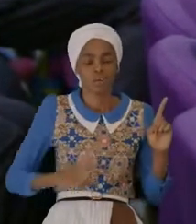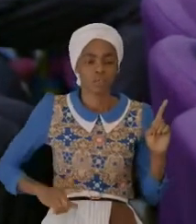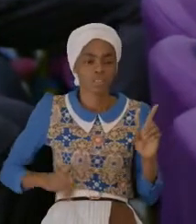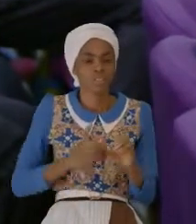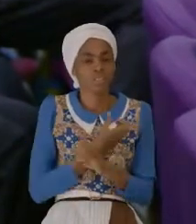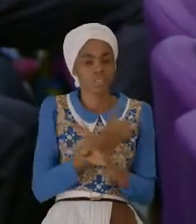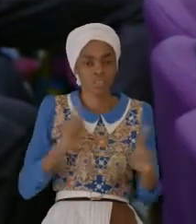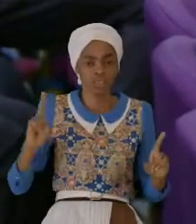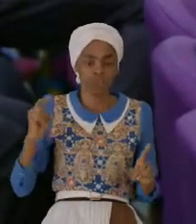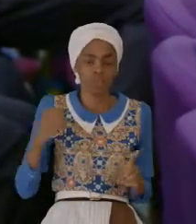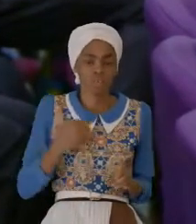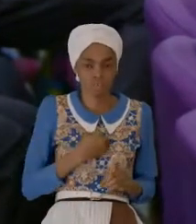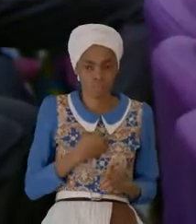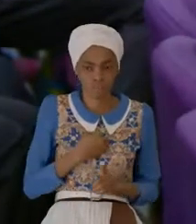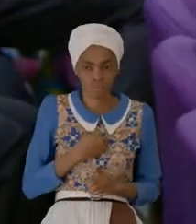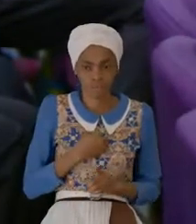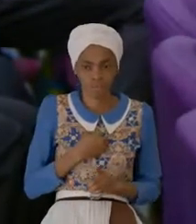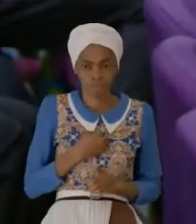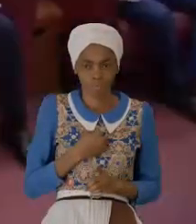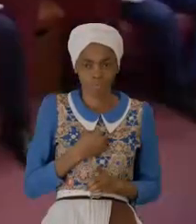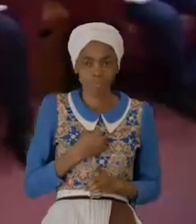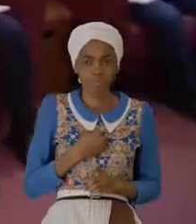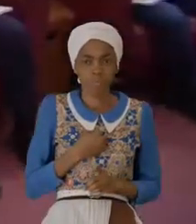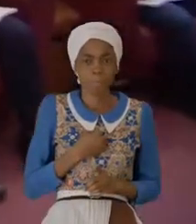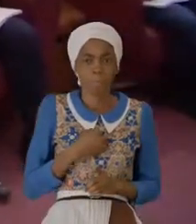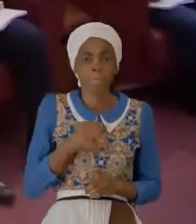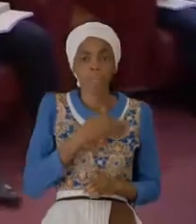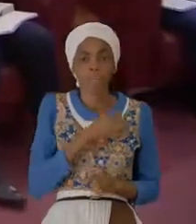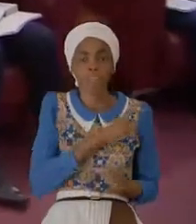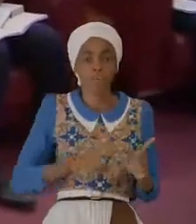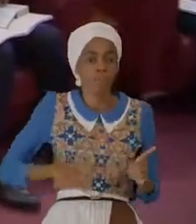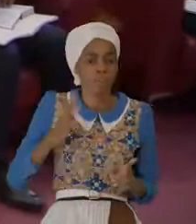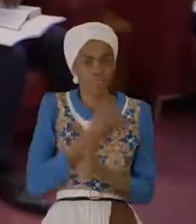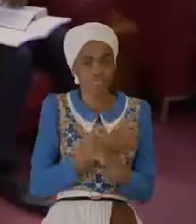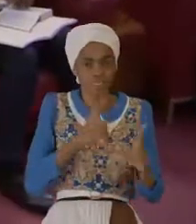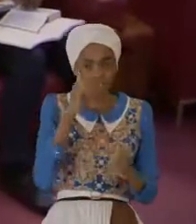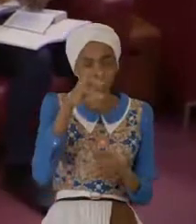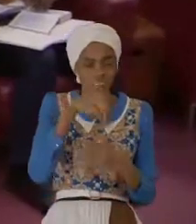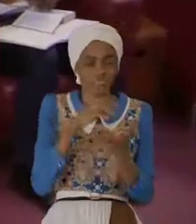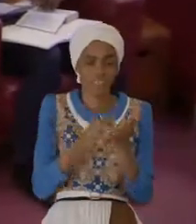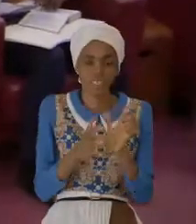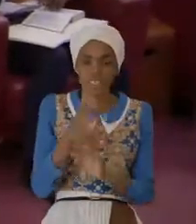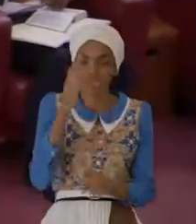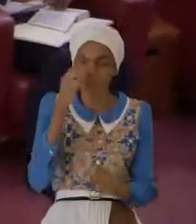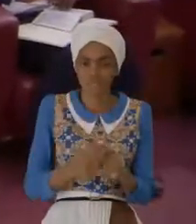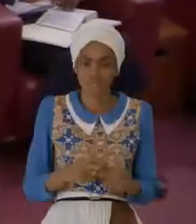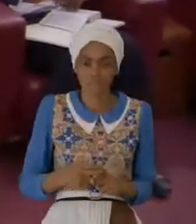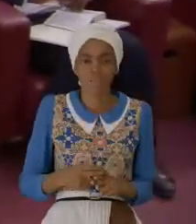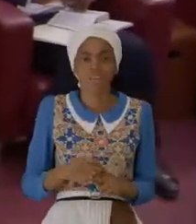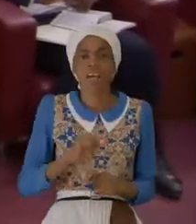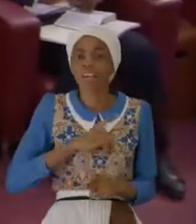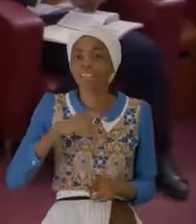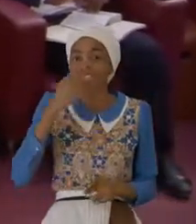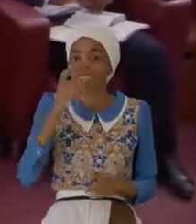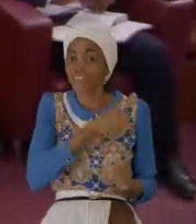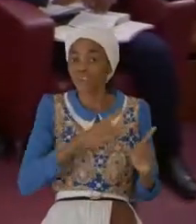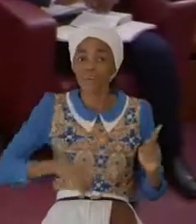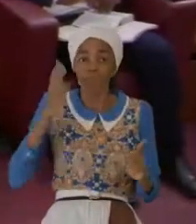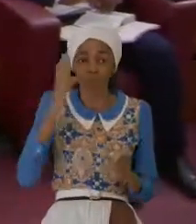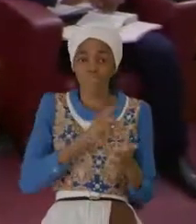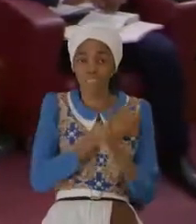Lord delivered me and he will deliver you I said he will deliver